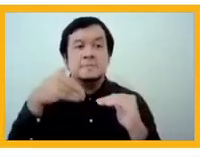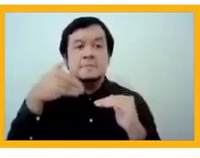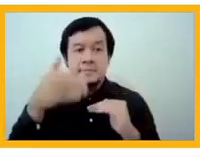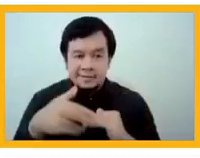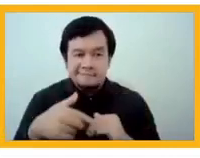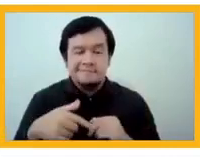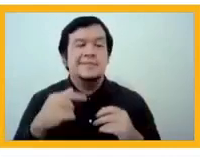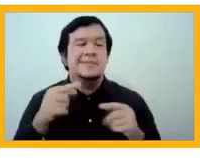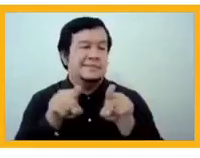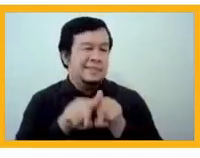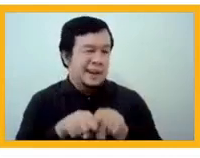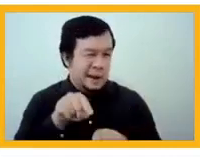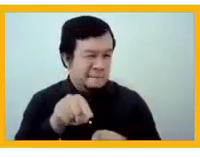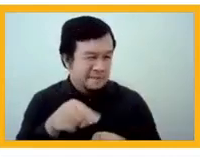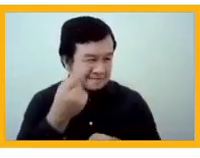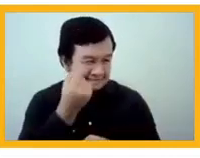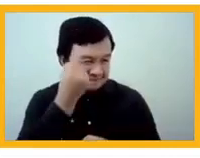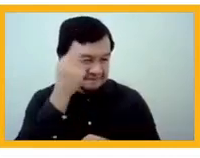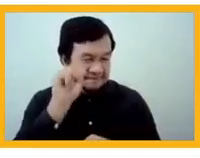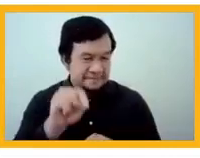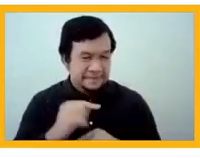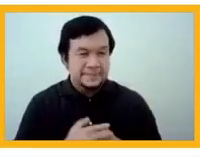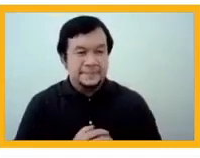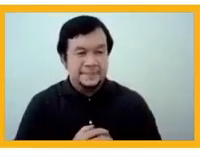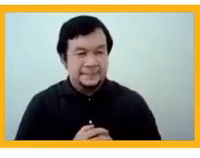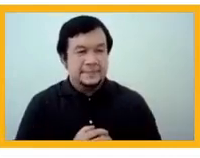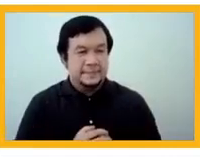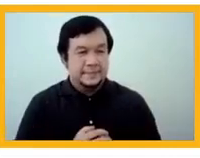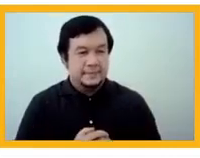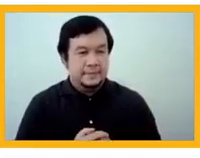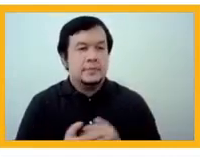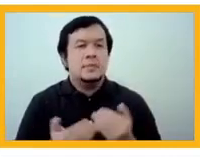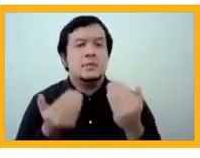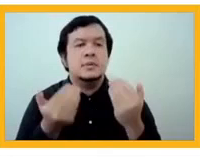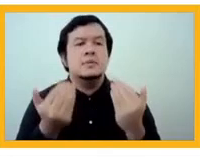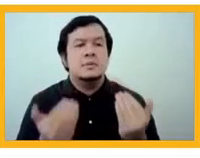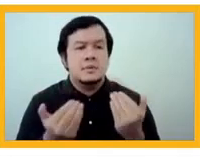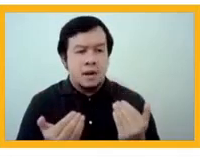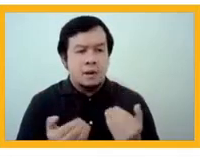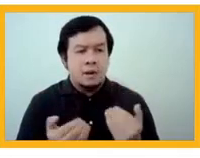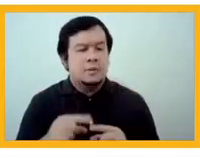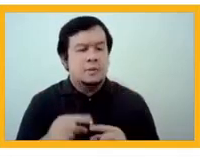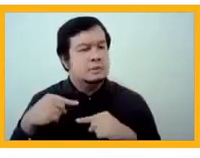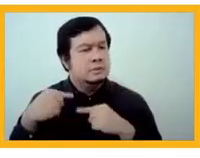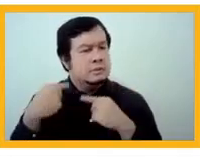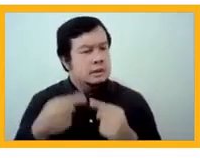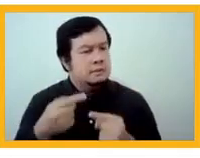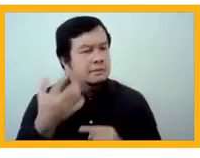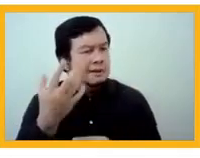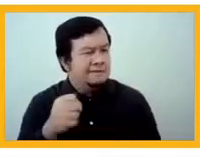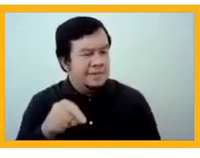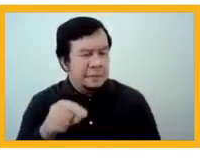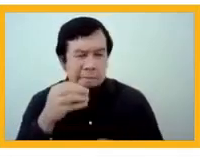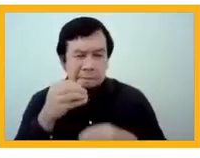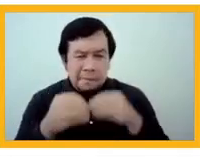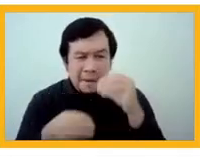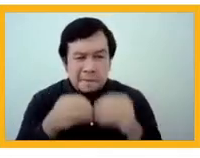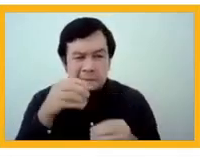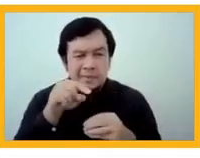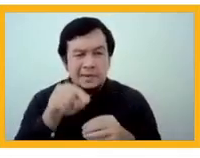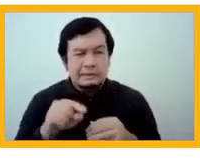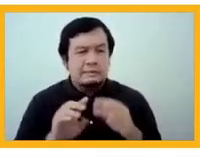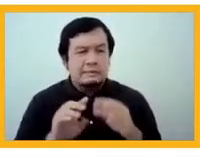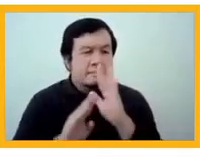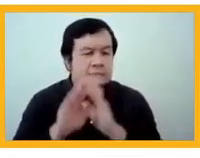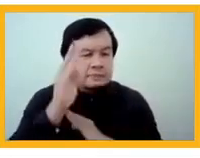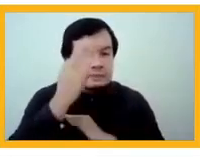this silent crisis of learning in developing country education. So the default approach to education policy in most